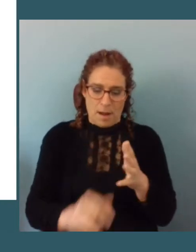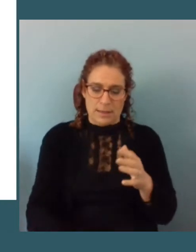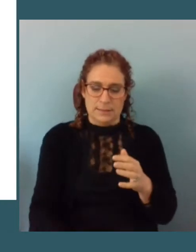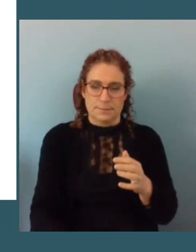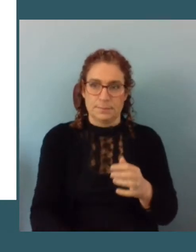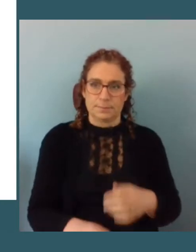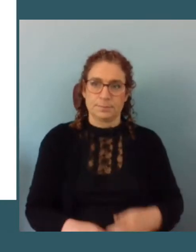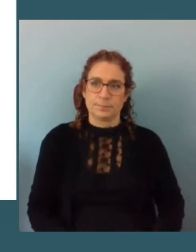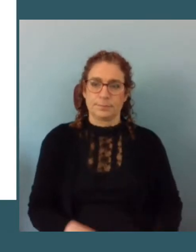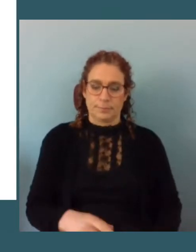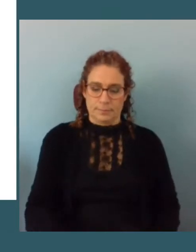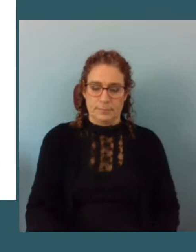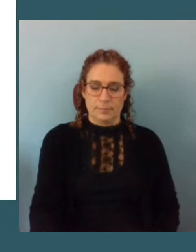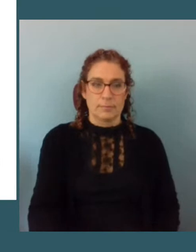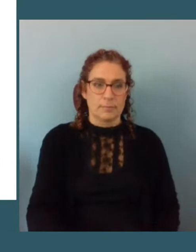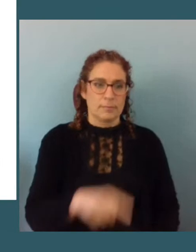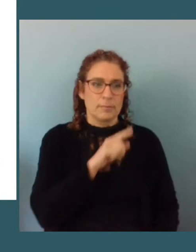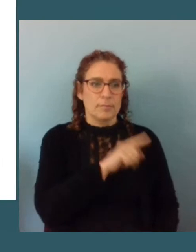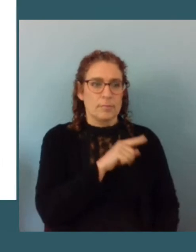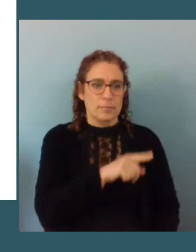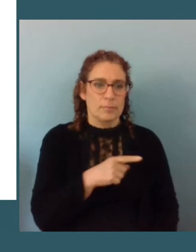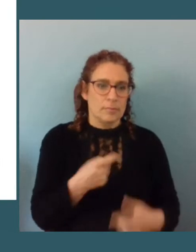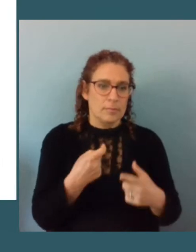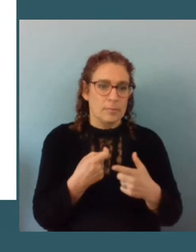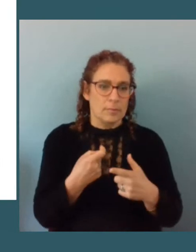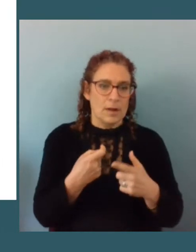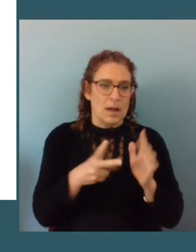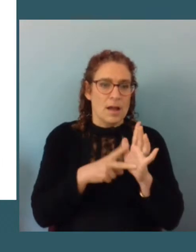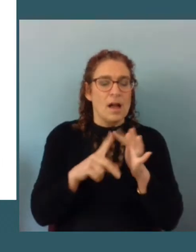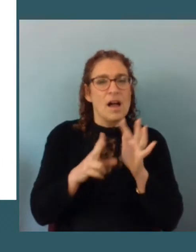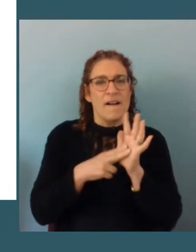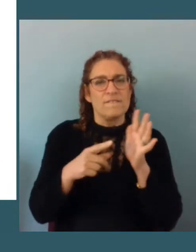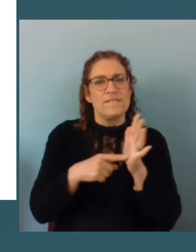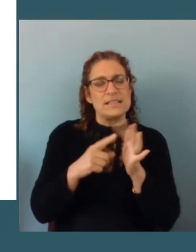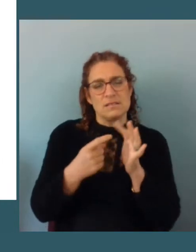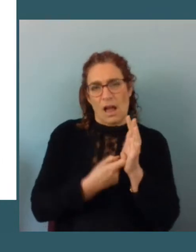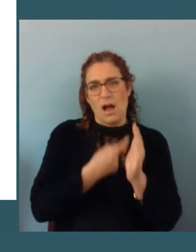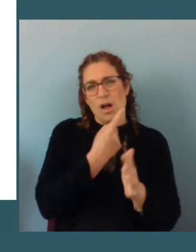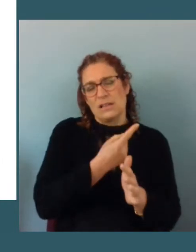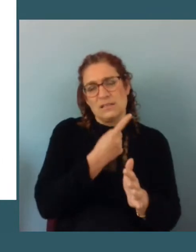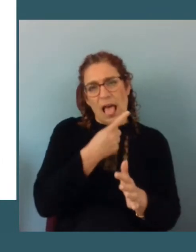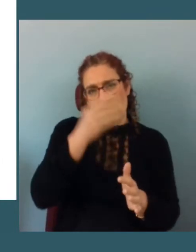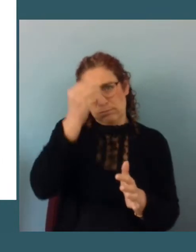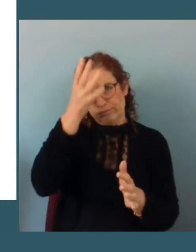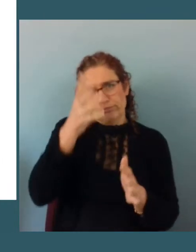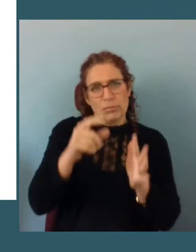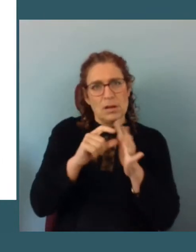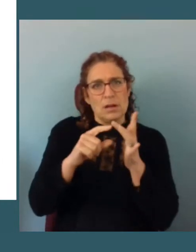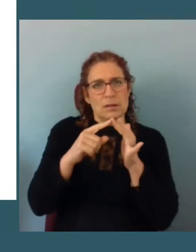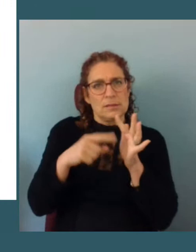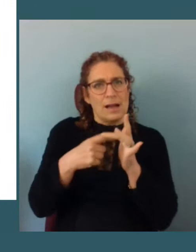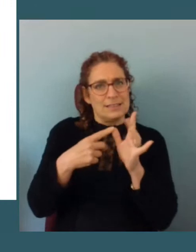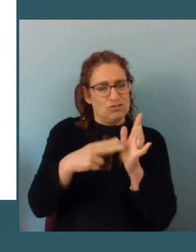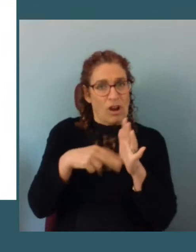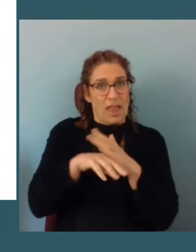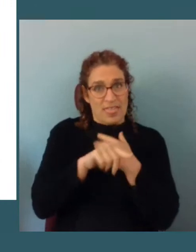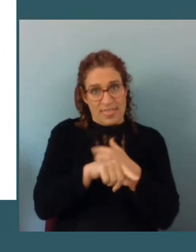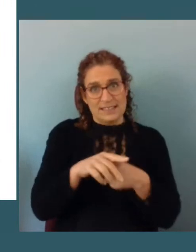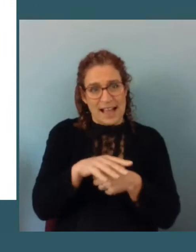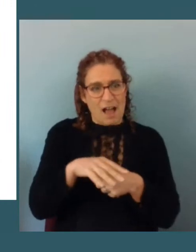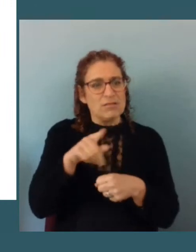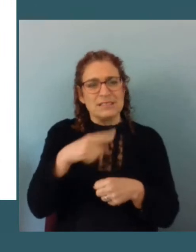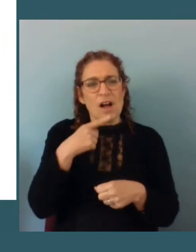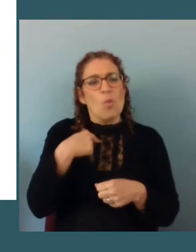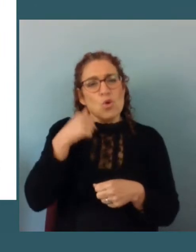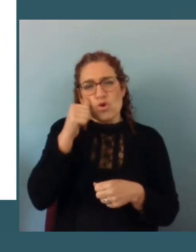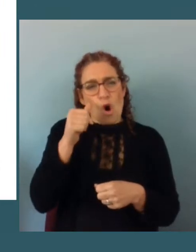from Karina Venter. She's a well-known dietitian within the field, and it's just to highlight that, yes, we've got our common triggers, but actually a